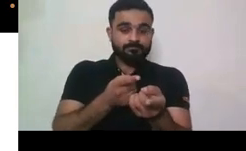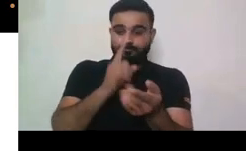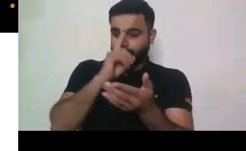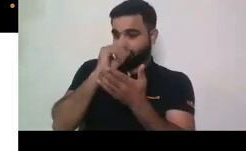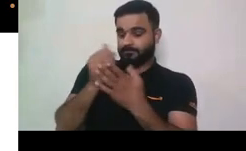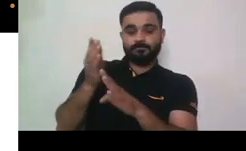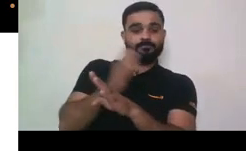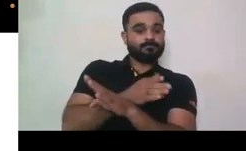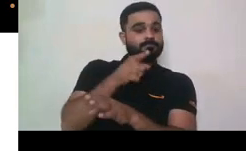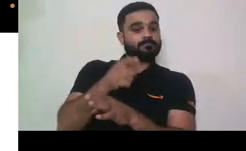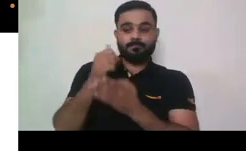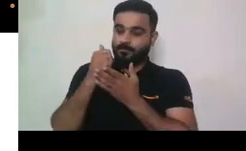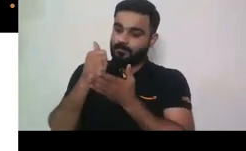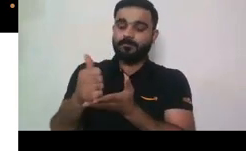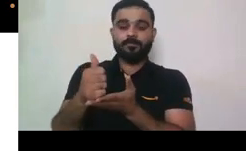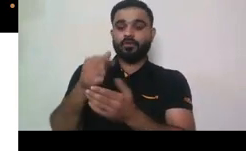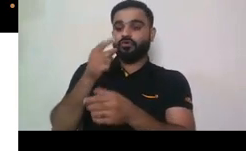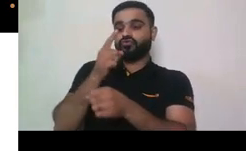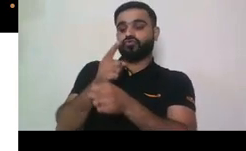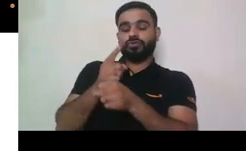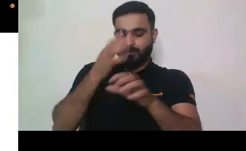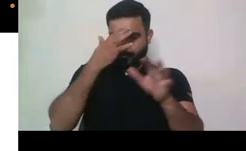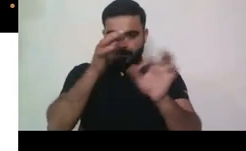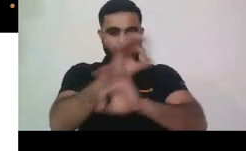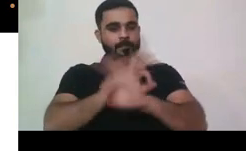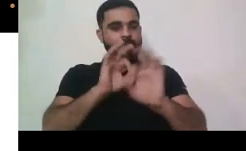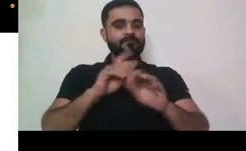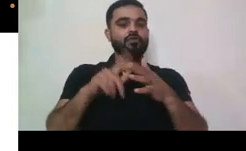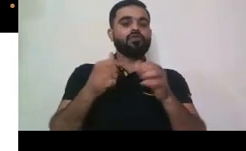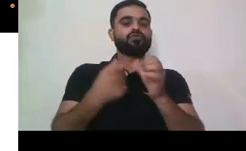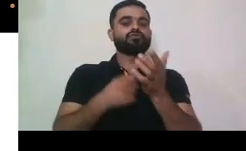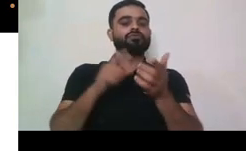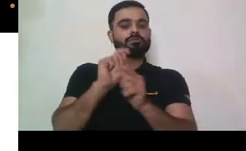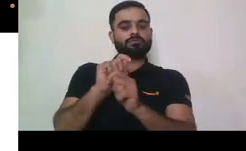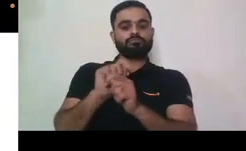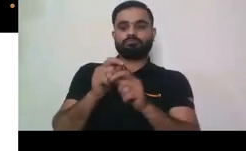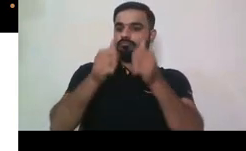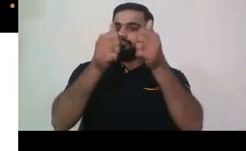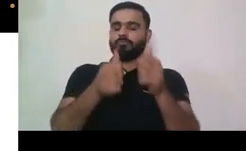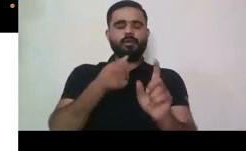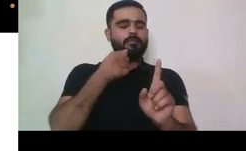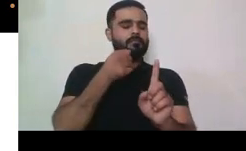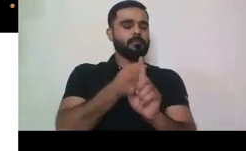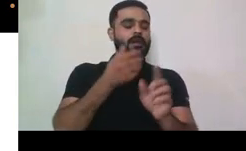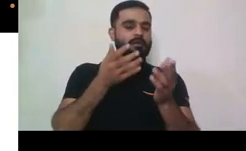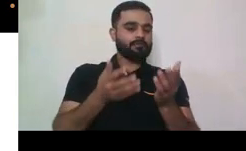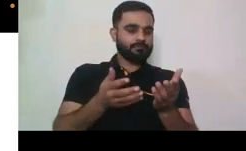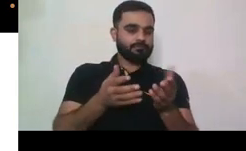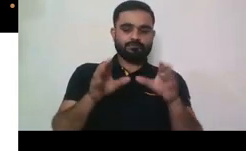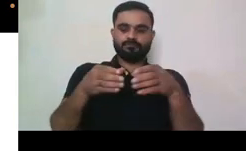in advance, it will help the teachers to prepare for that roles, and it will result in a good effective roles in the